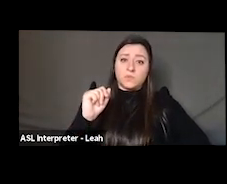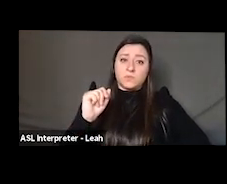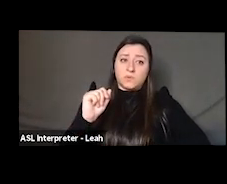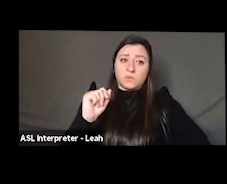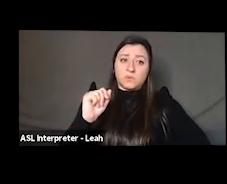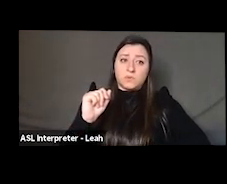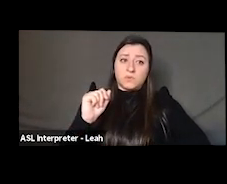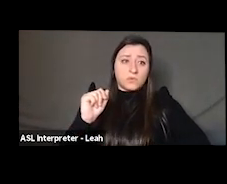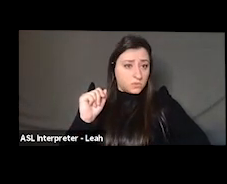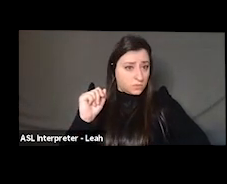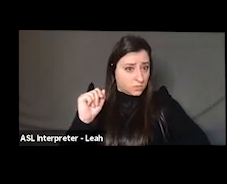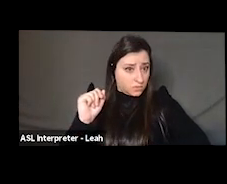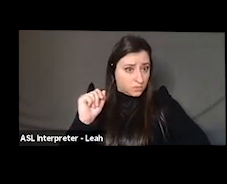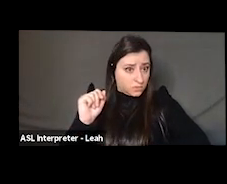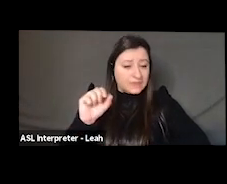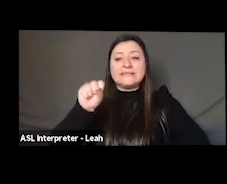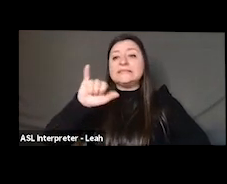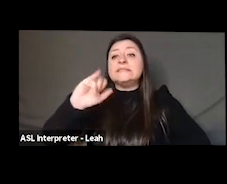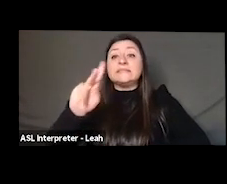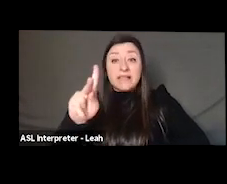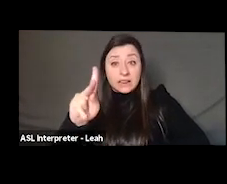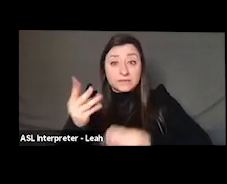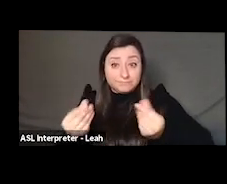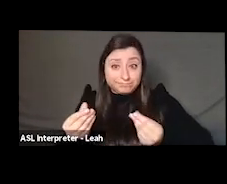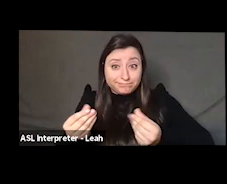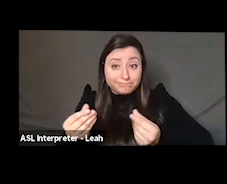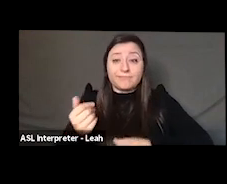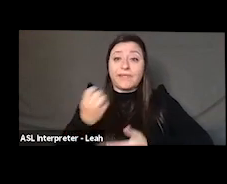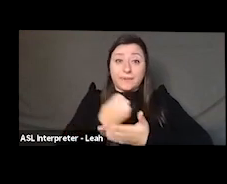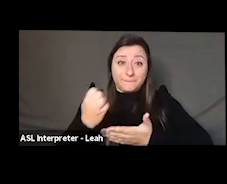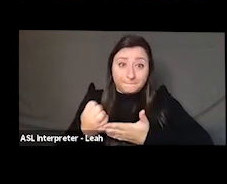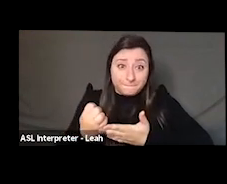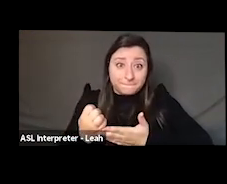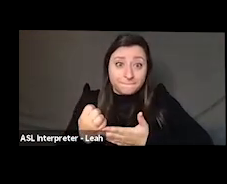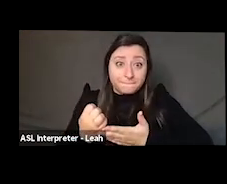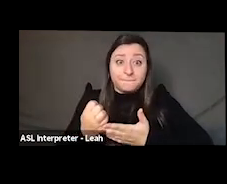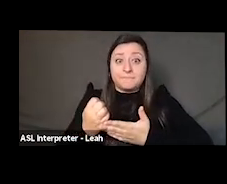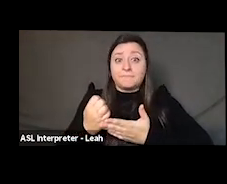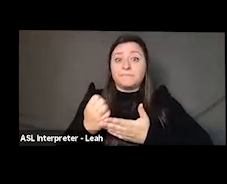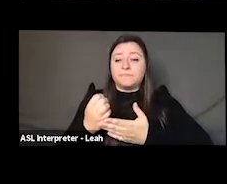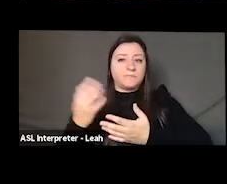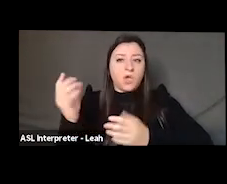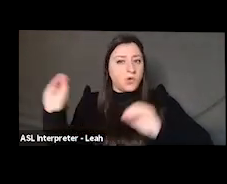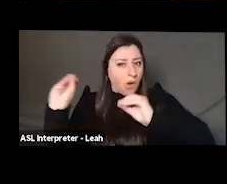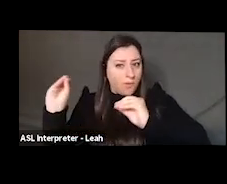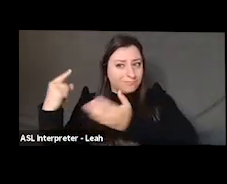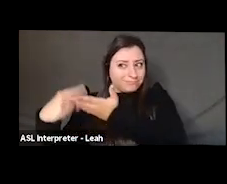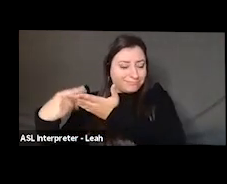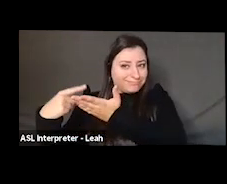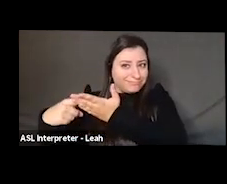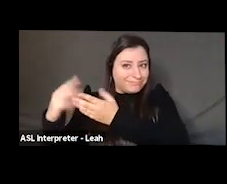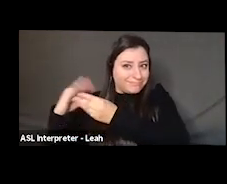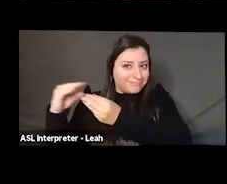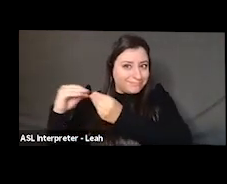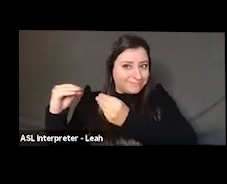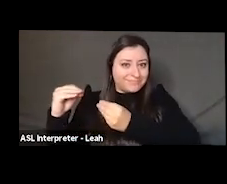the silk economy, there's also an aspect that no one talks about, but